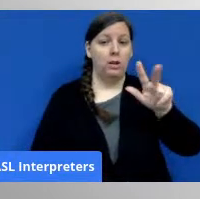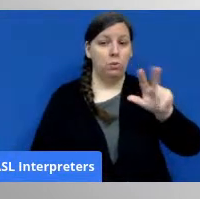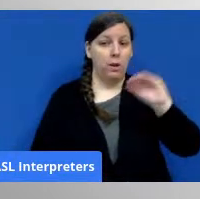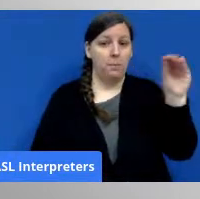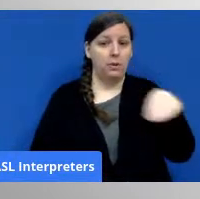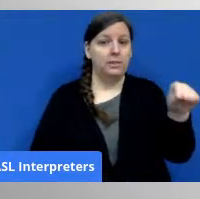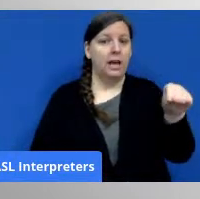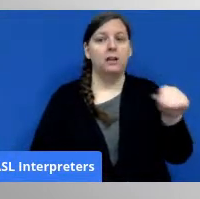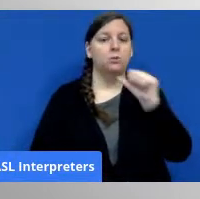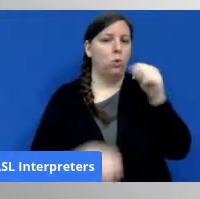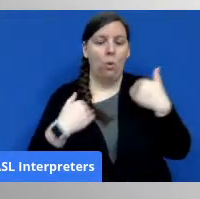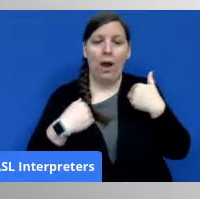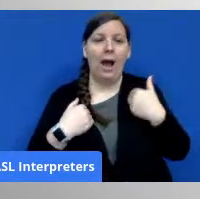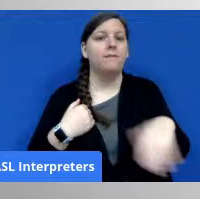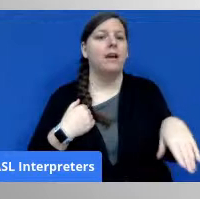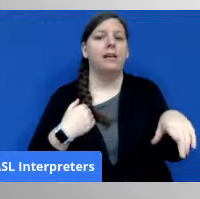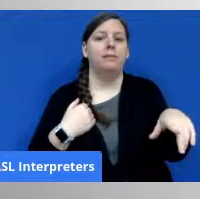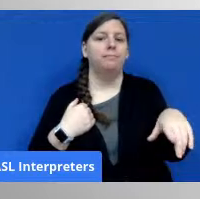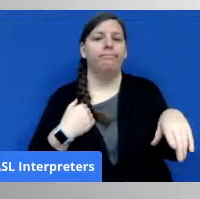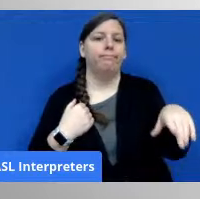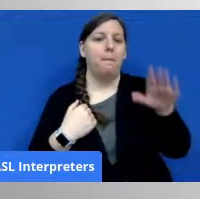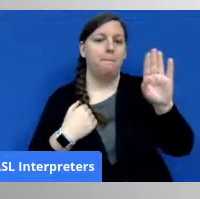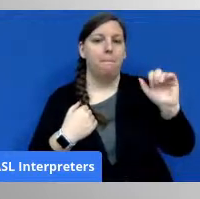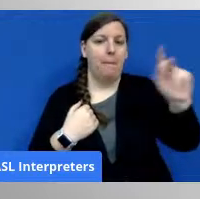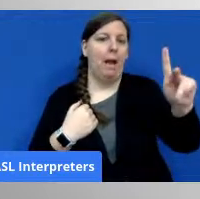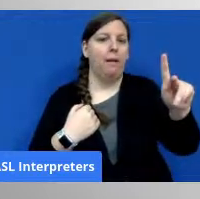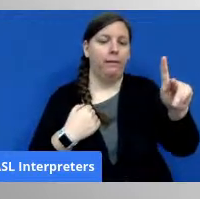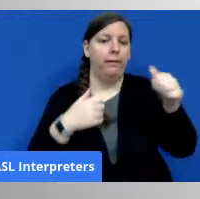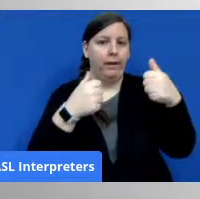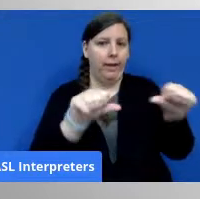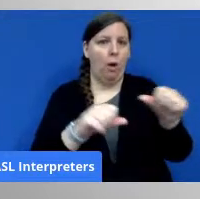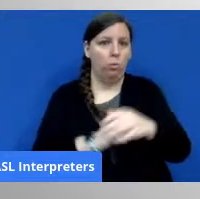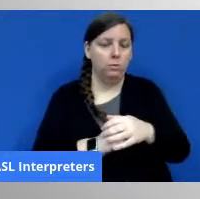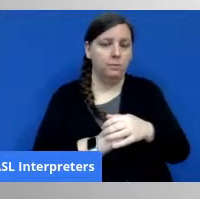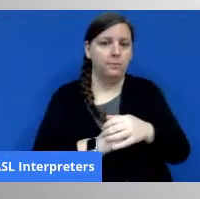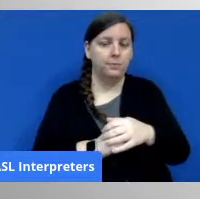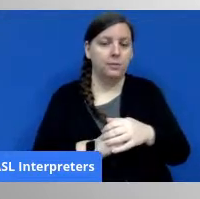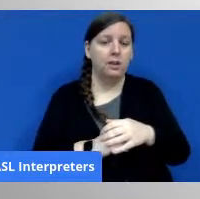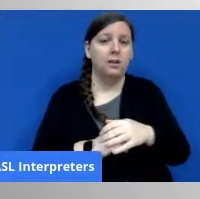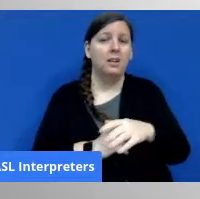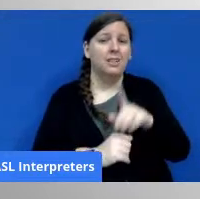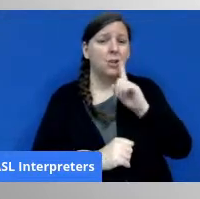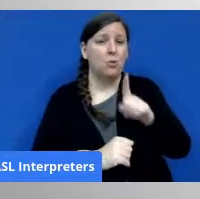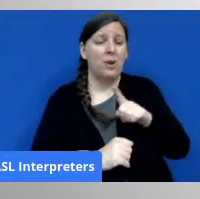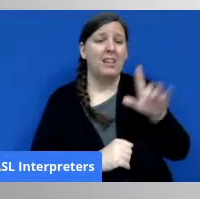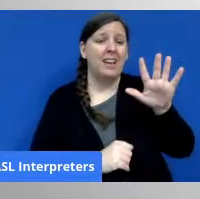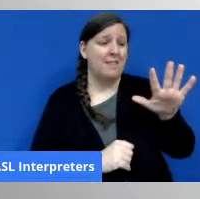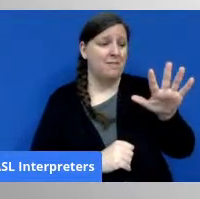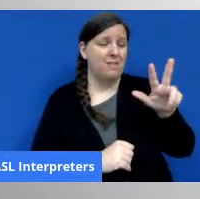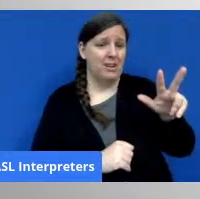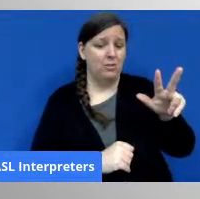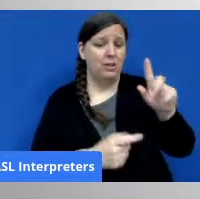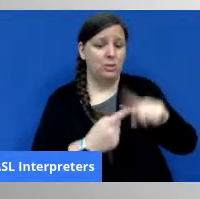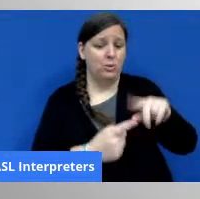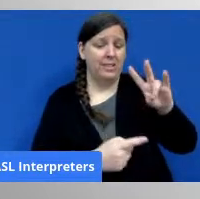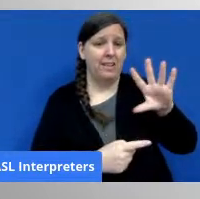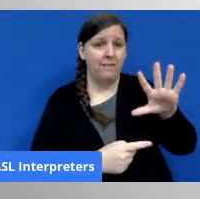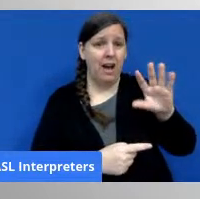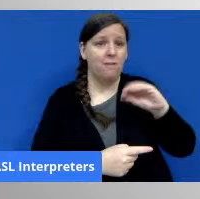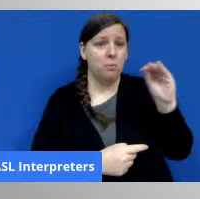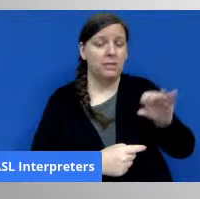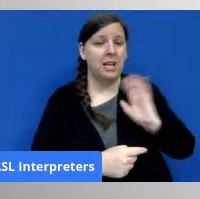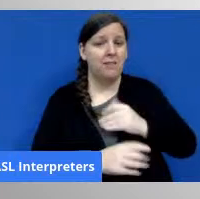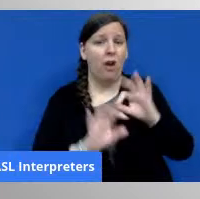back to that previous slide, it's really 3 in 4 families, you know, 50% to 75% of our families that are falling